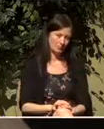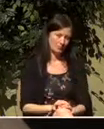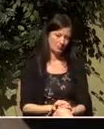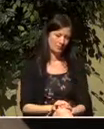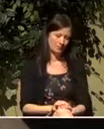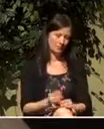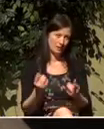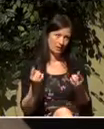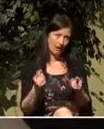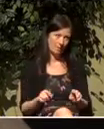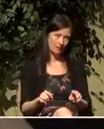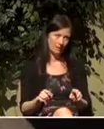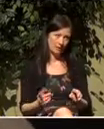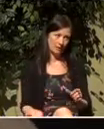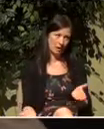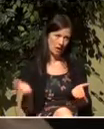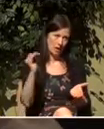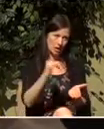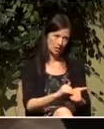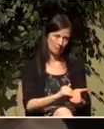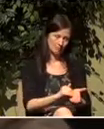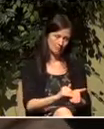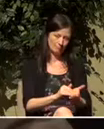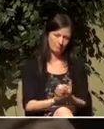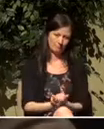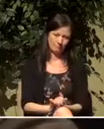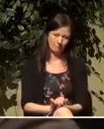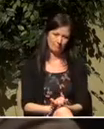It happened one more time.